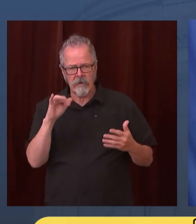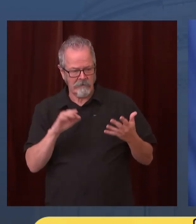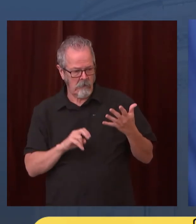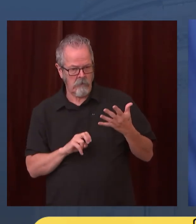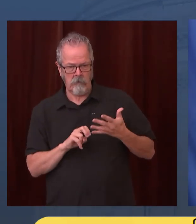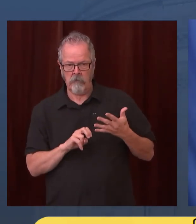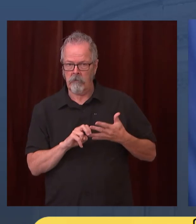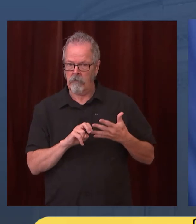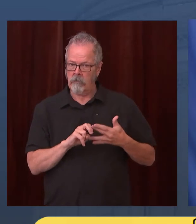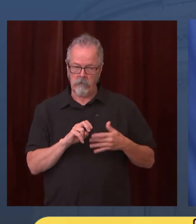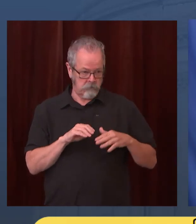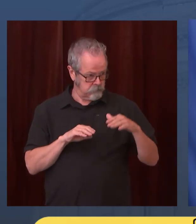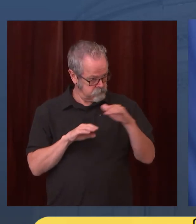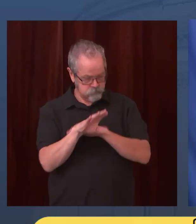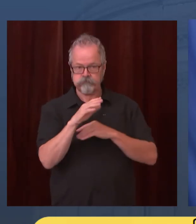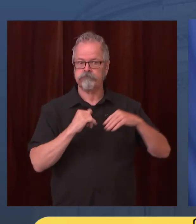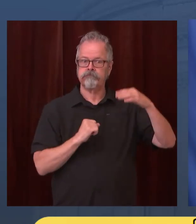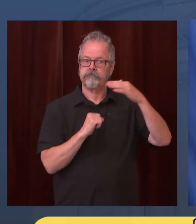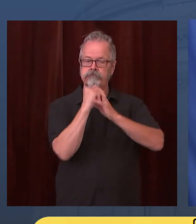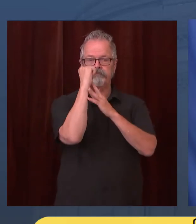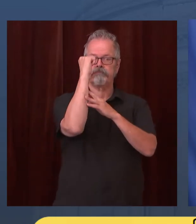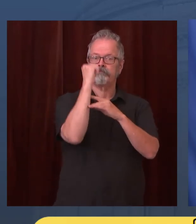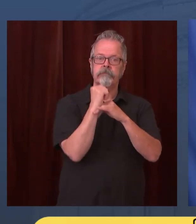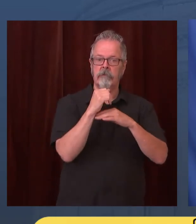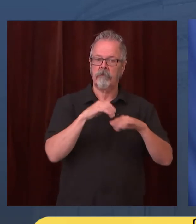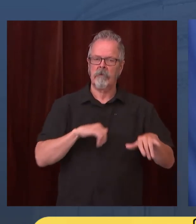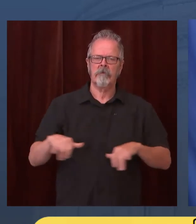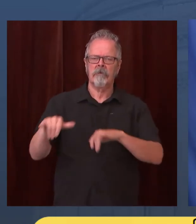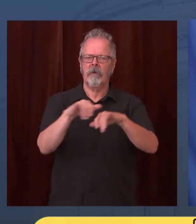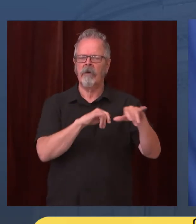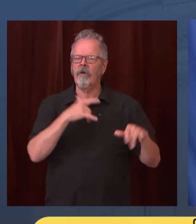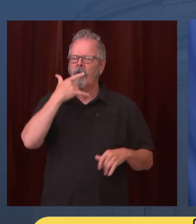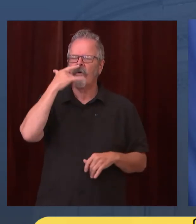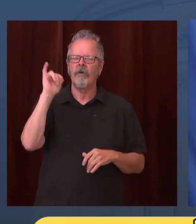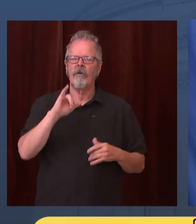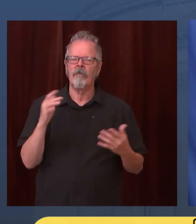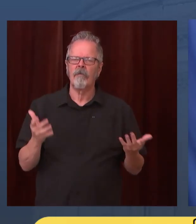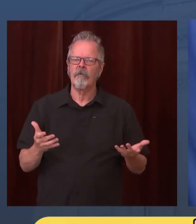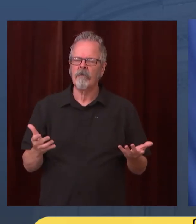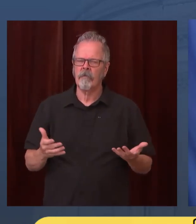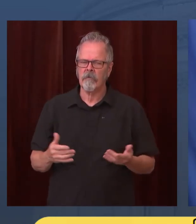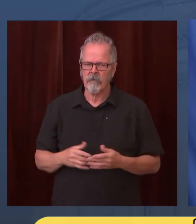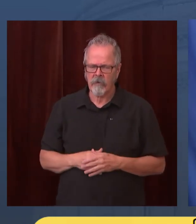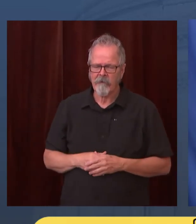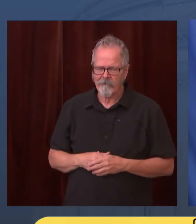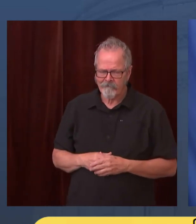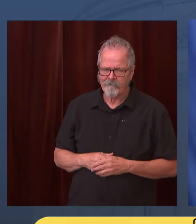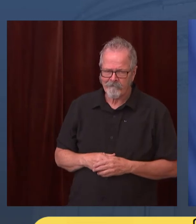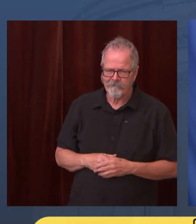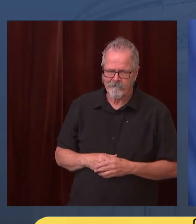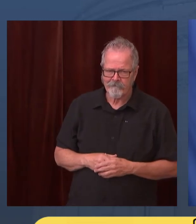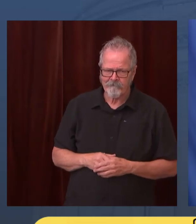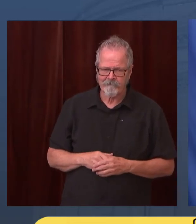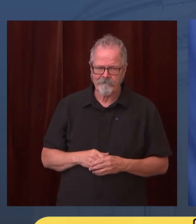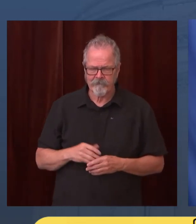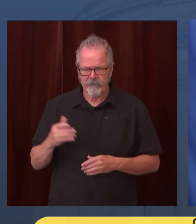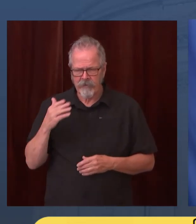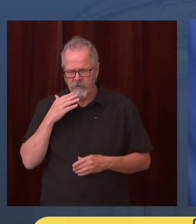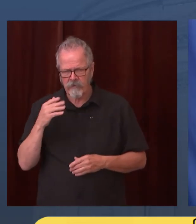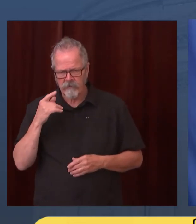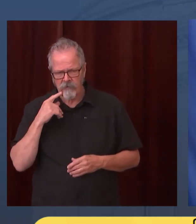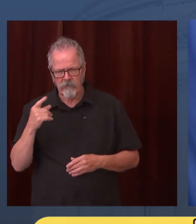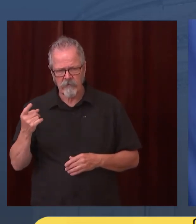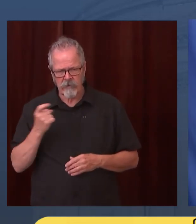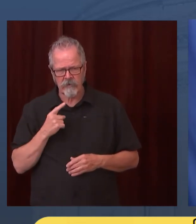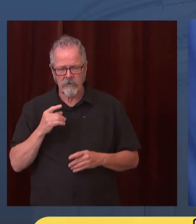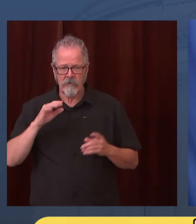released a statement yesterday about crisis standards of care. I think it's important to remember that there are healthcare entities,